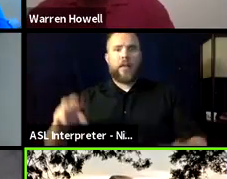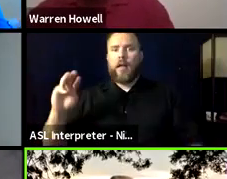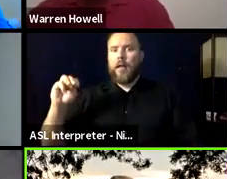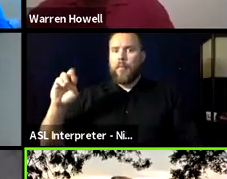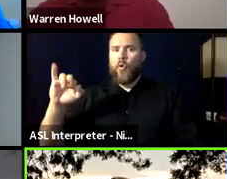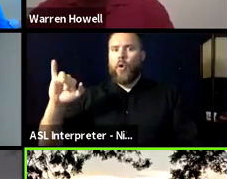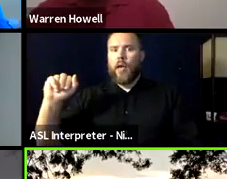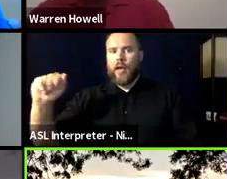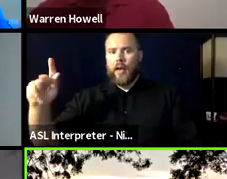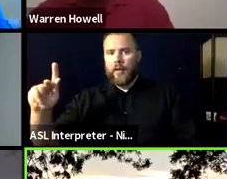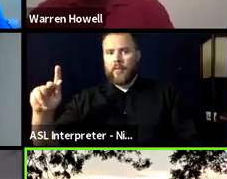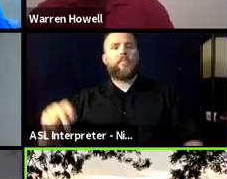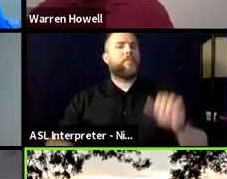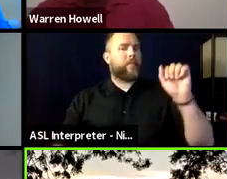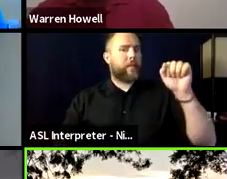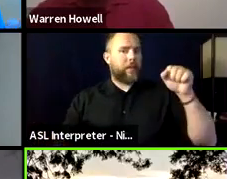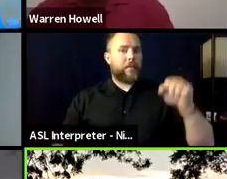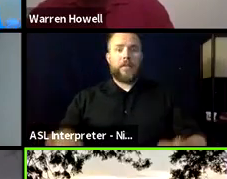Mrs. Smith Tucker.